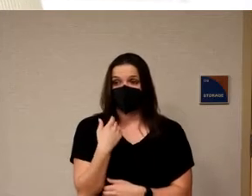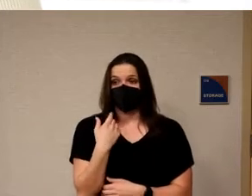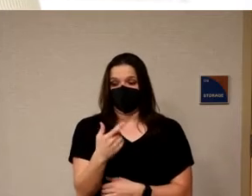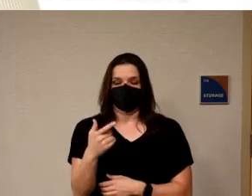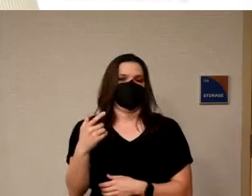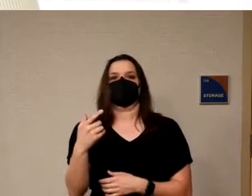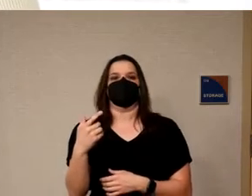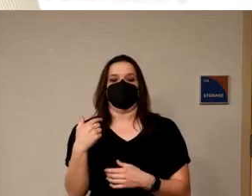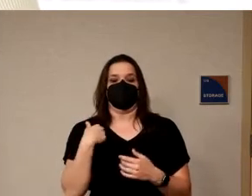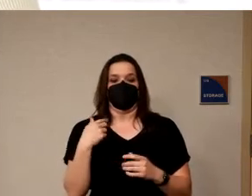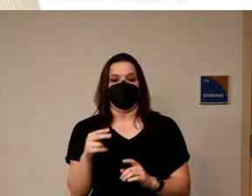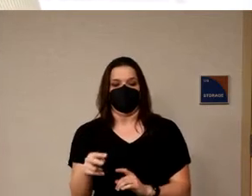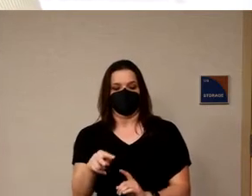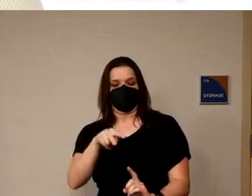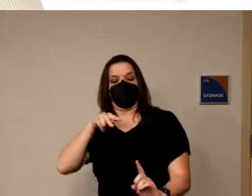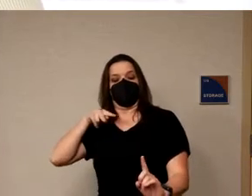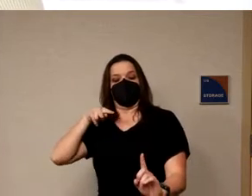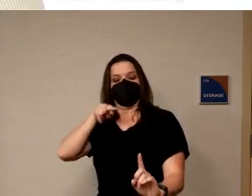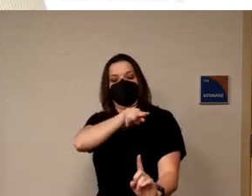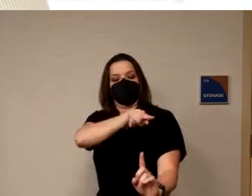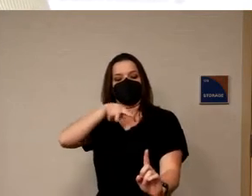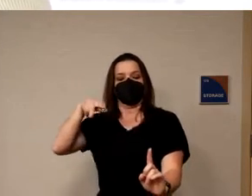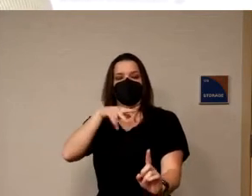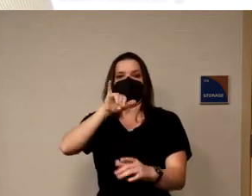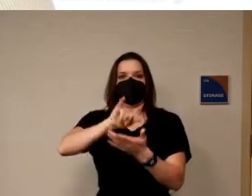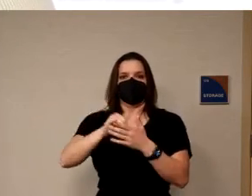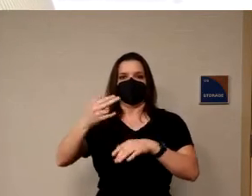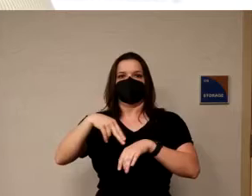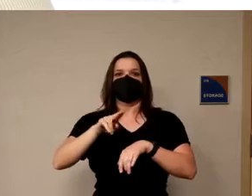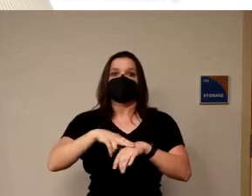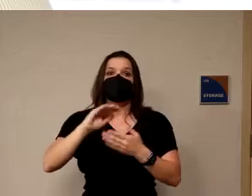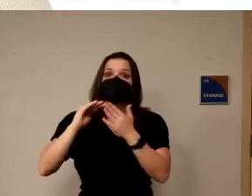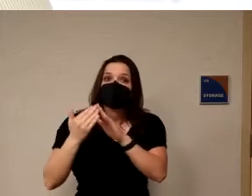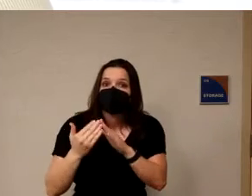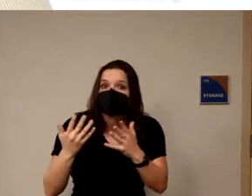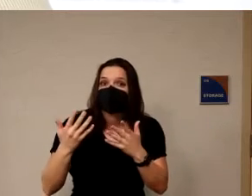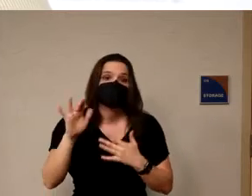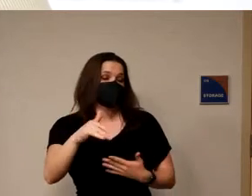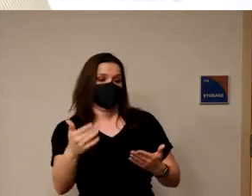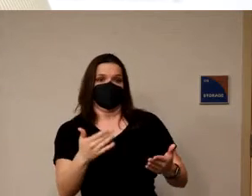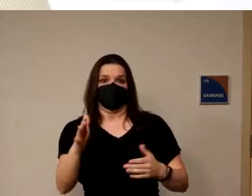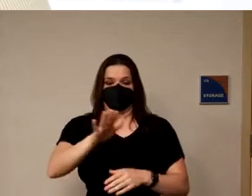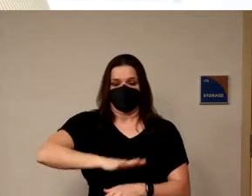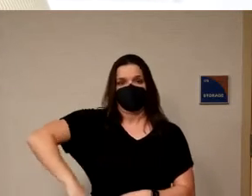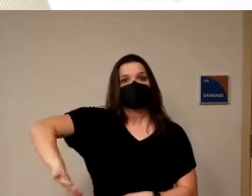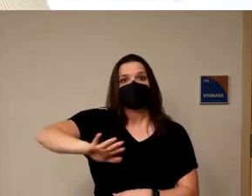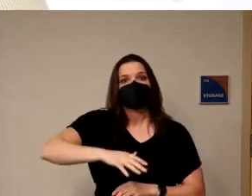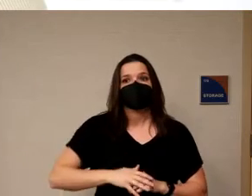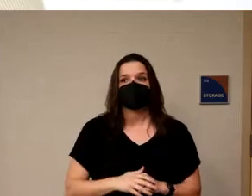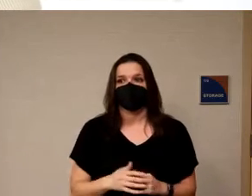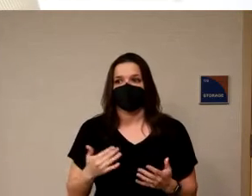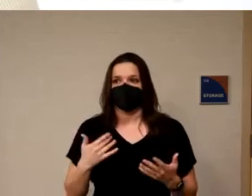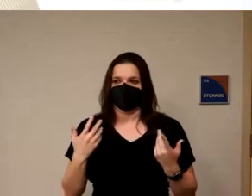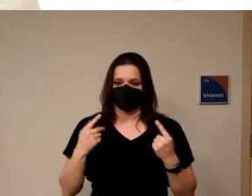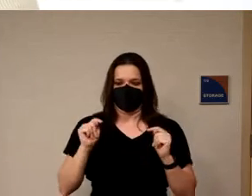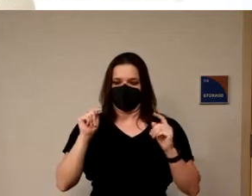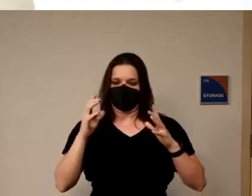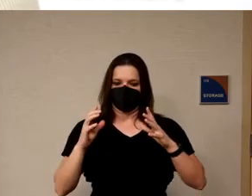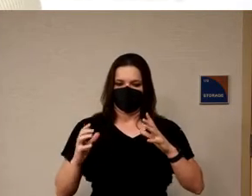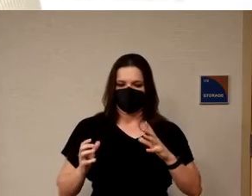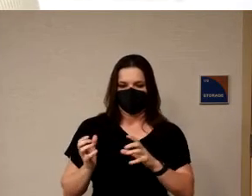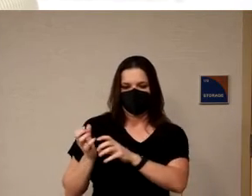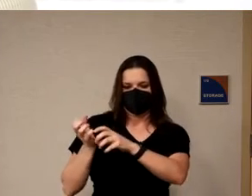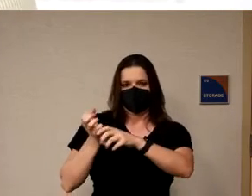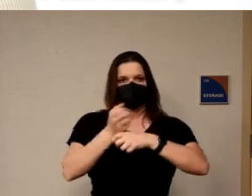as an outsider like it might be a natural community, that there might be something around that. And so I tried to kind of build